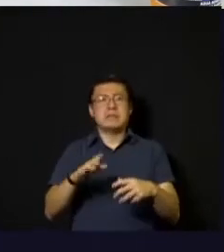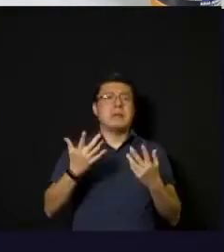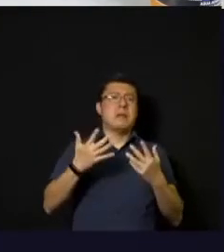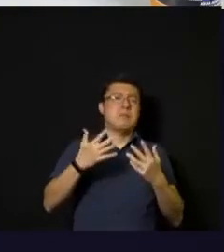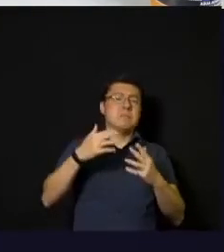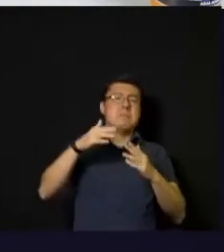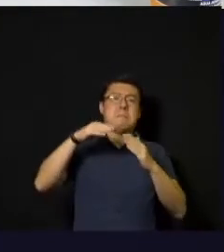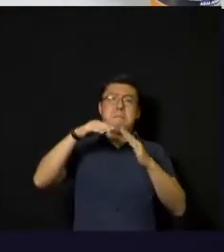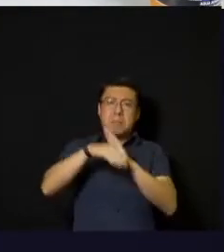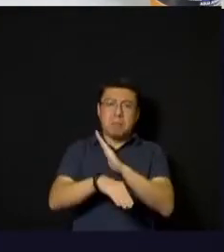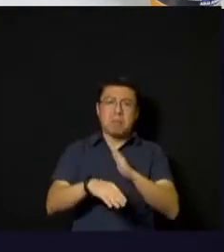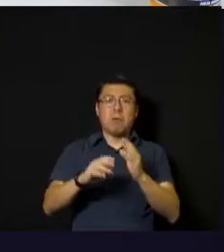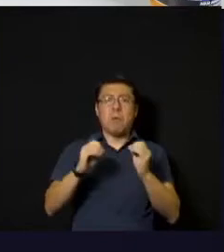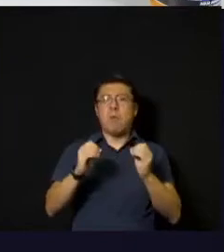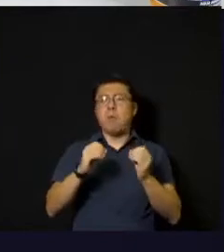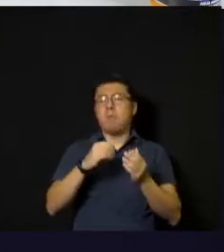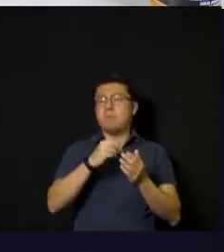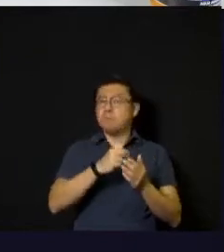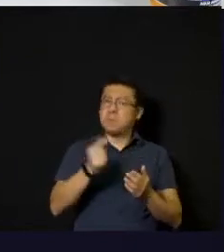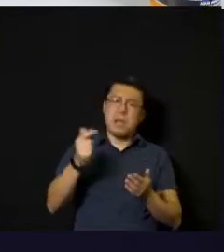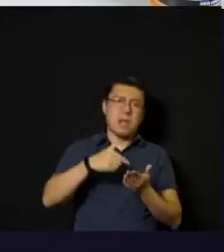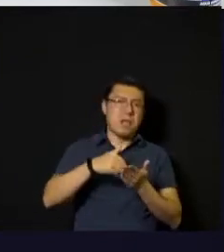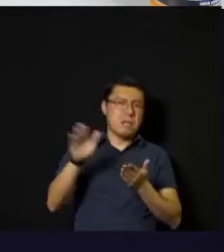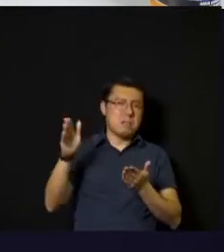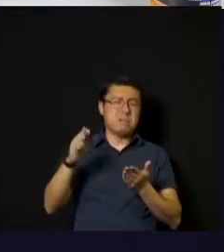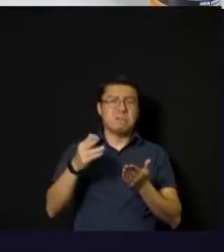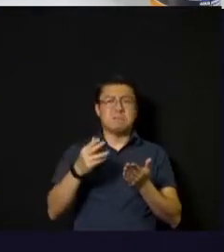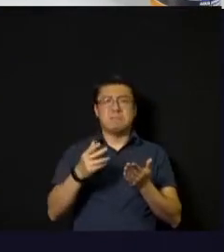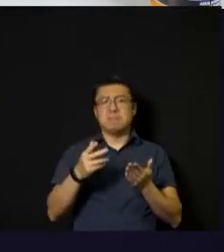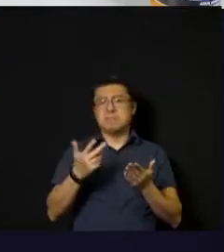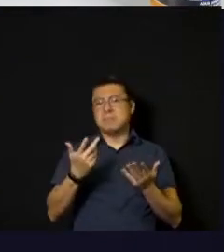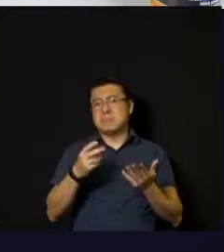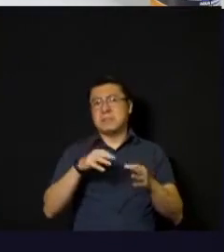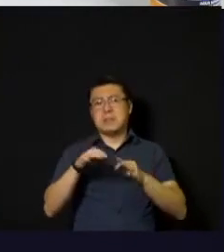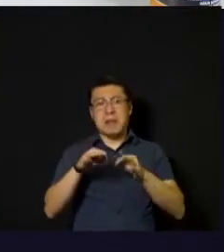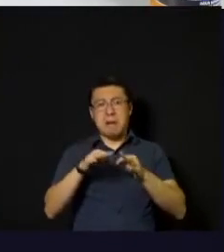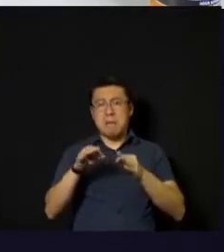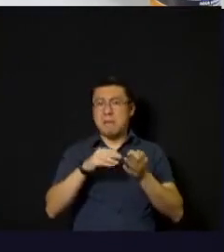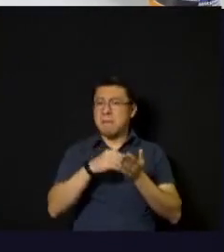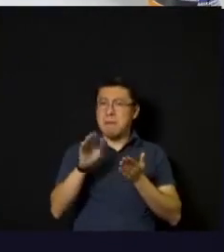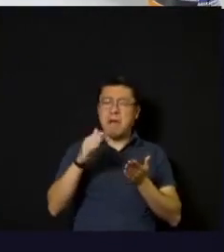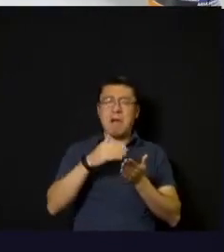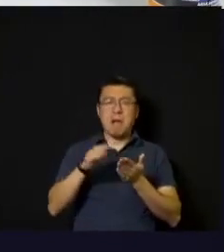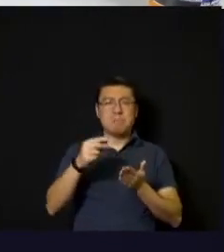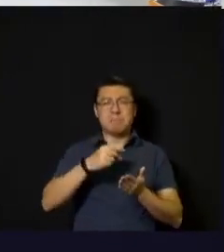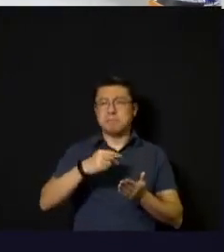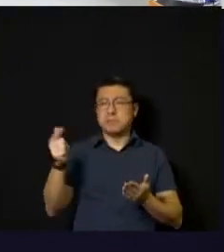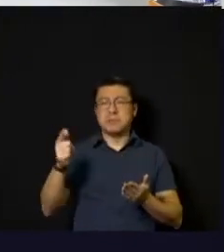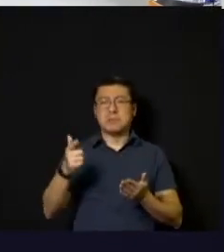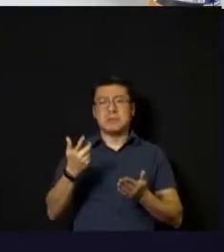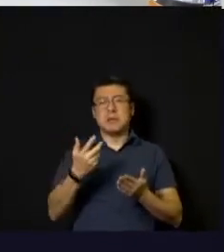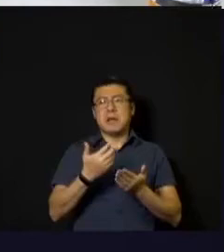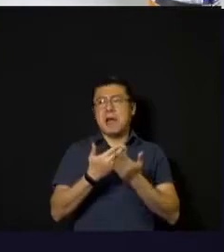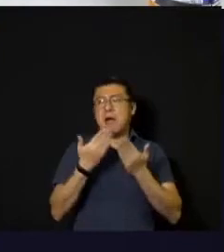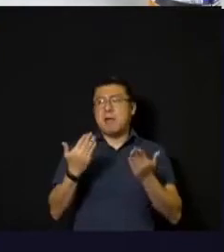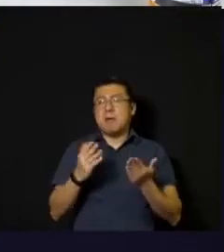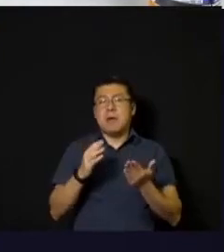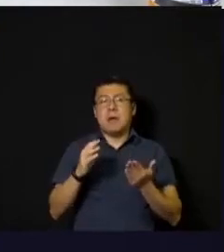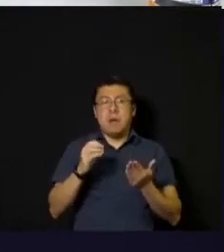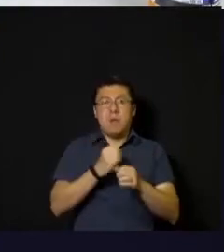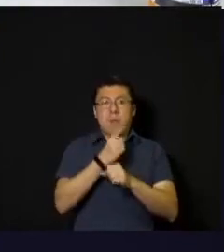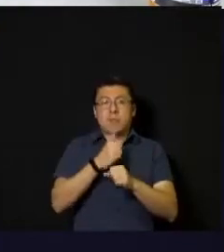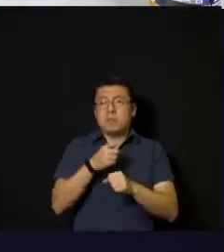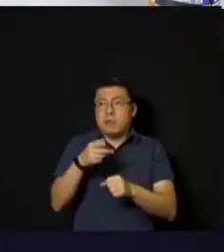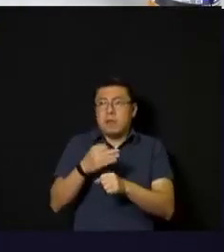Many people have retired. Within our team, we've had people that have said, "They kicked me out of my job, but thank God I found this